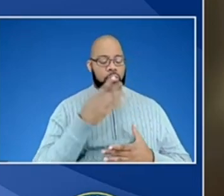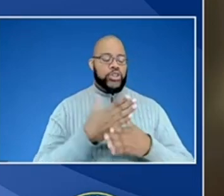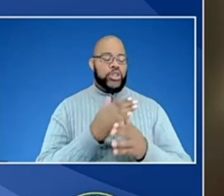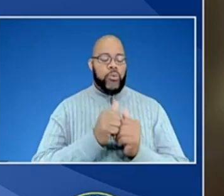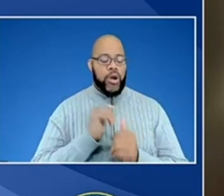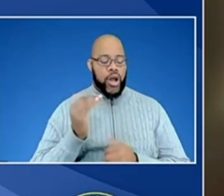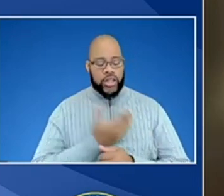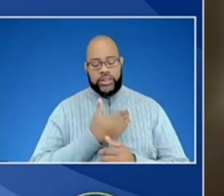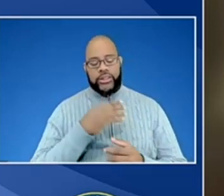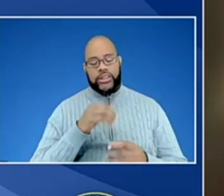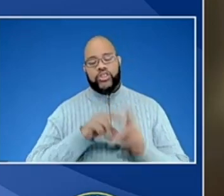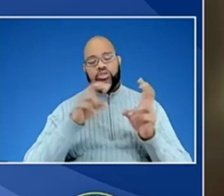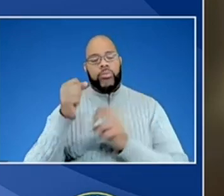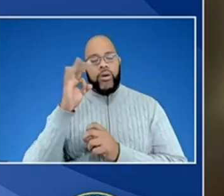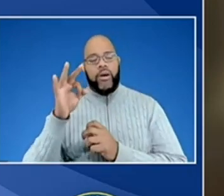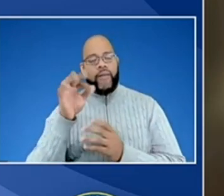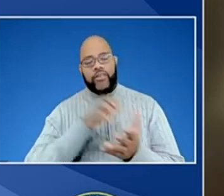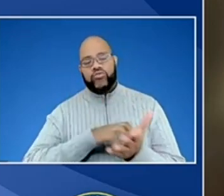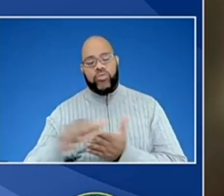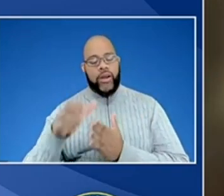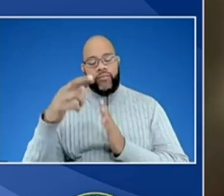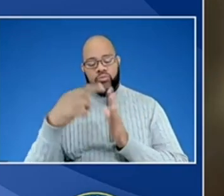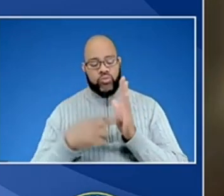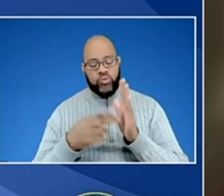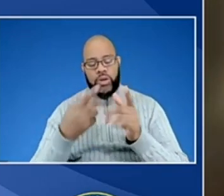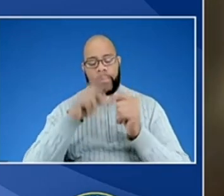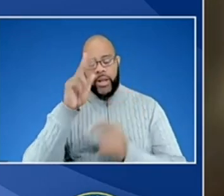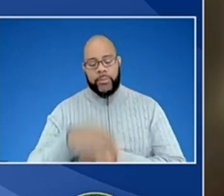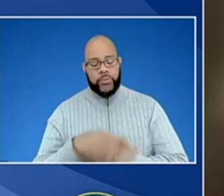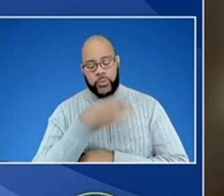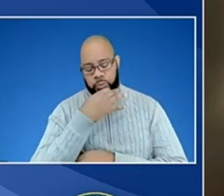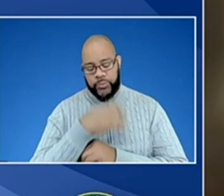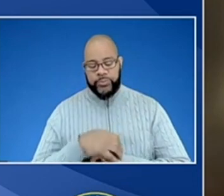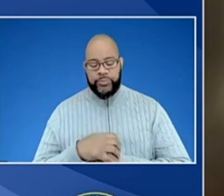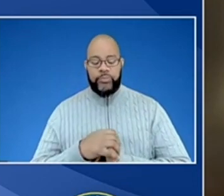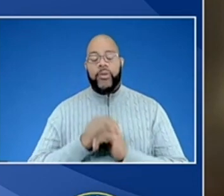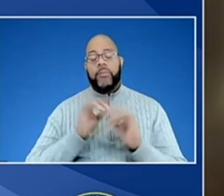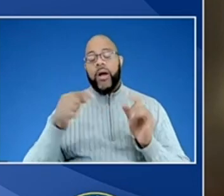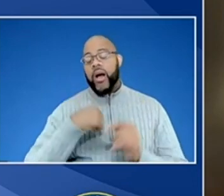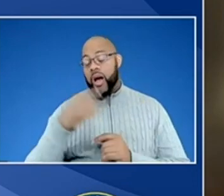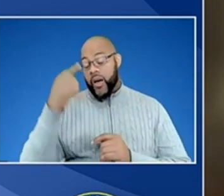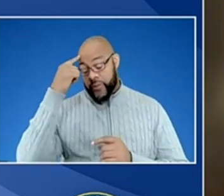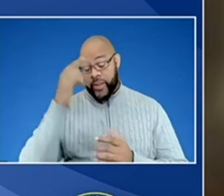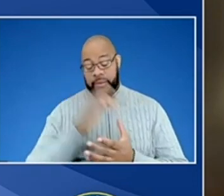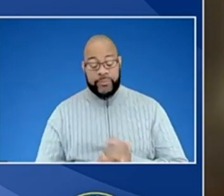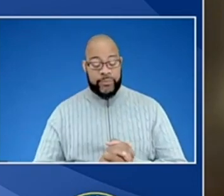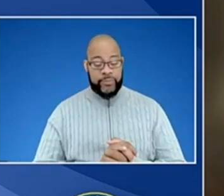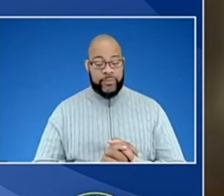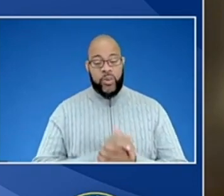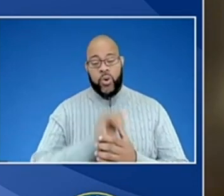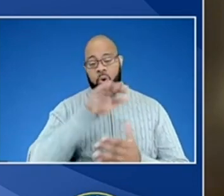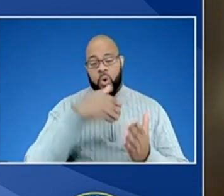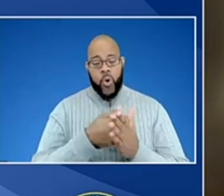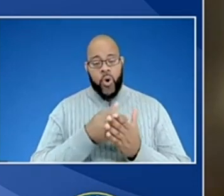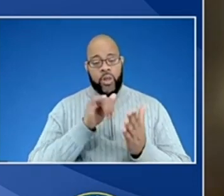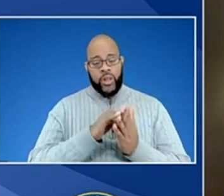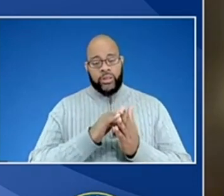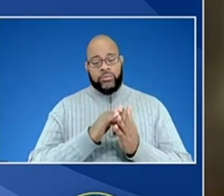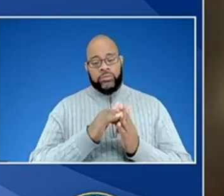us in terms of the draft regulation coming up here. But I think, you know, for all these provisions, you